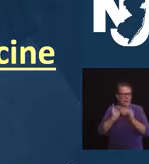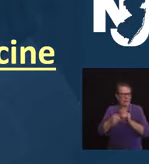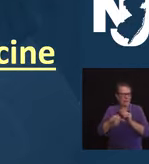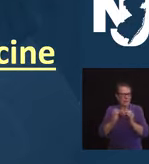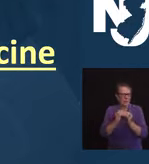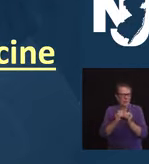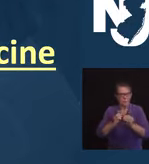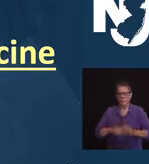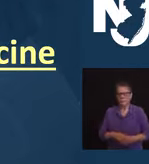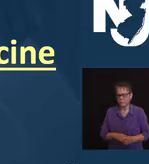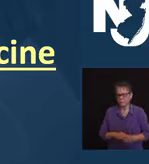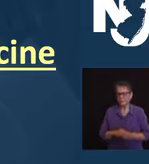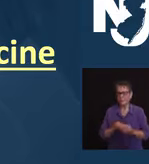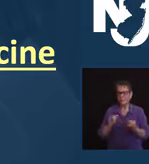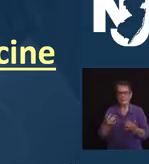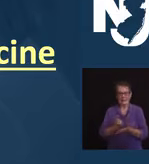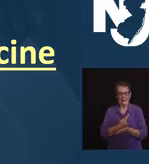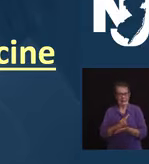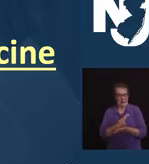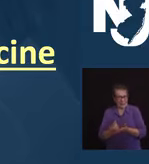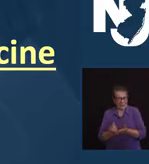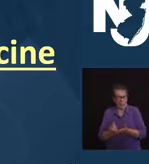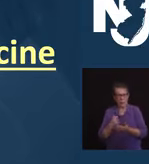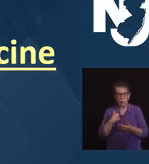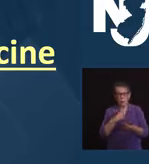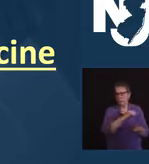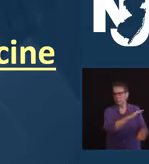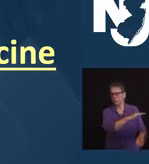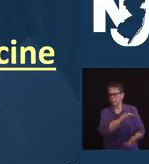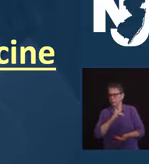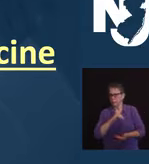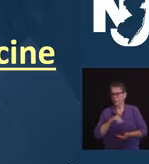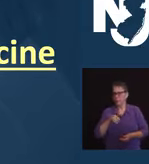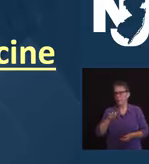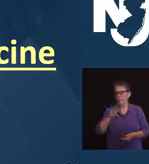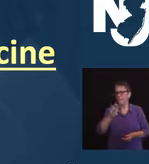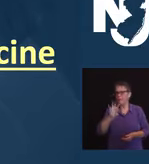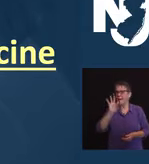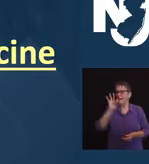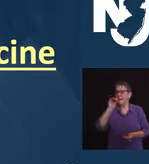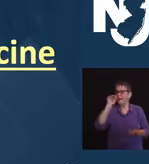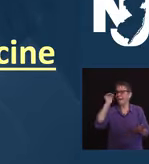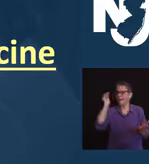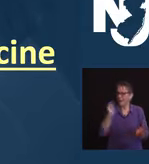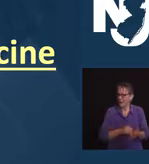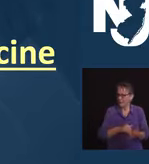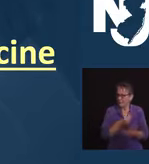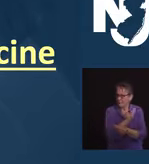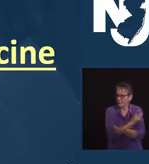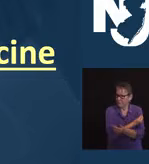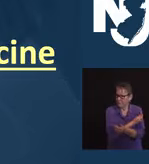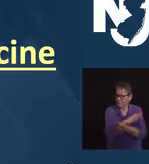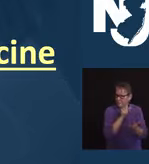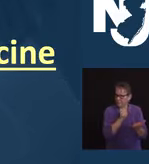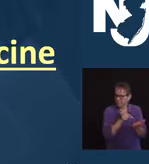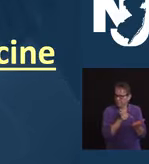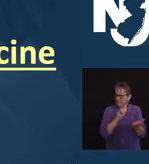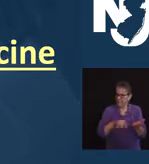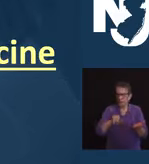this week we are receiving more than 490,000 doses, which is a roughly 20% increase from last